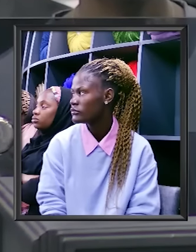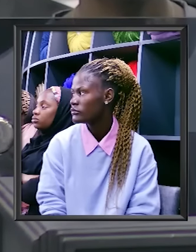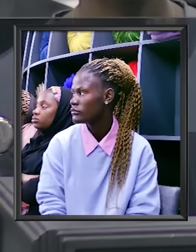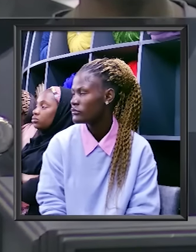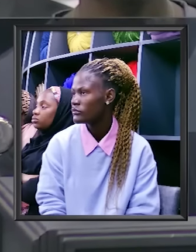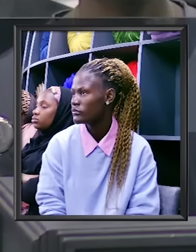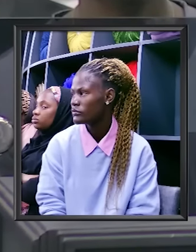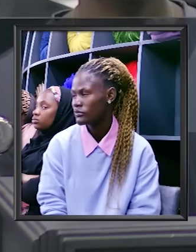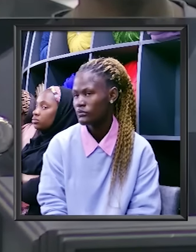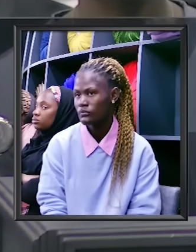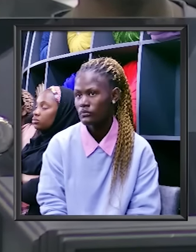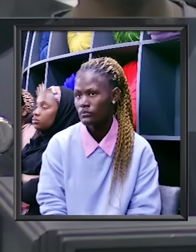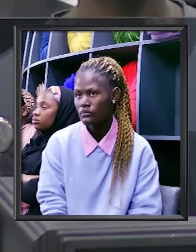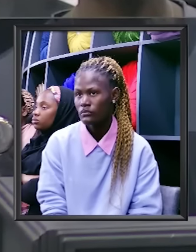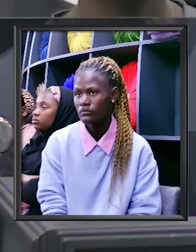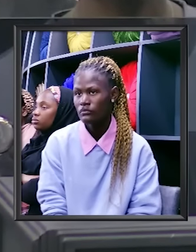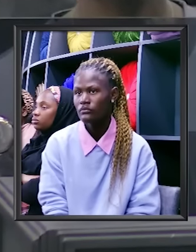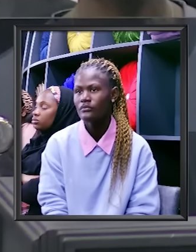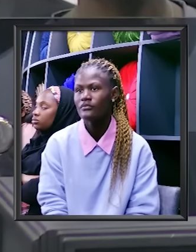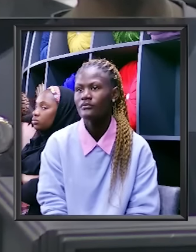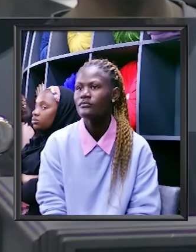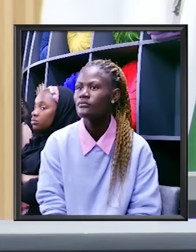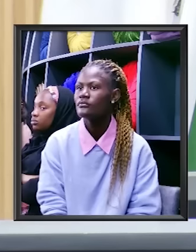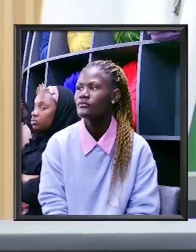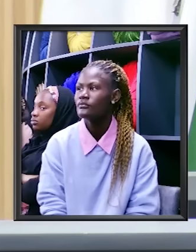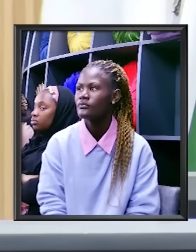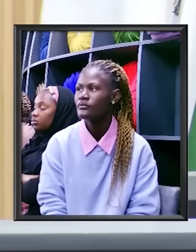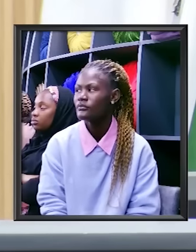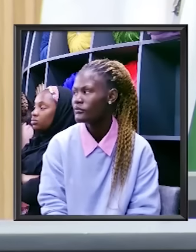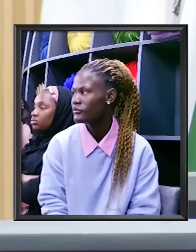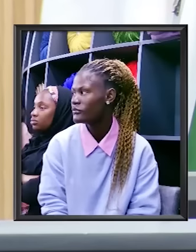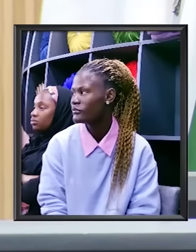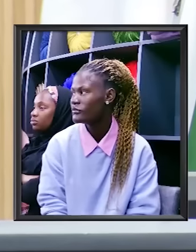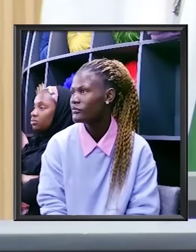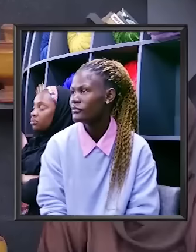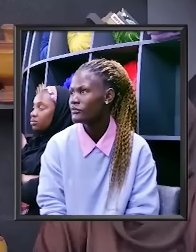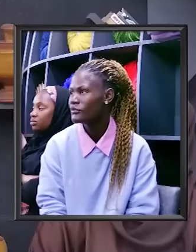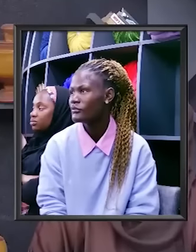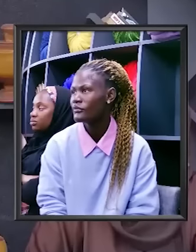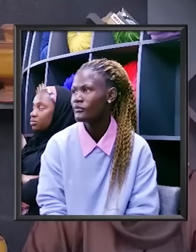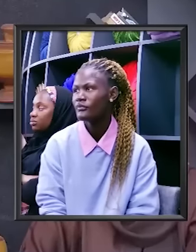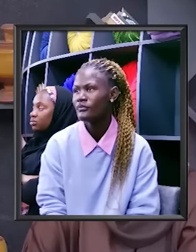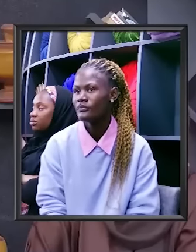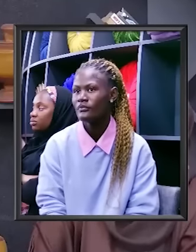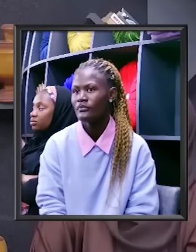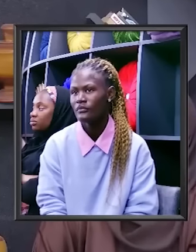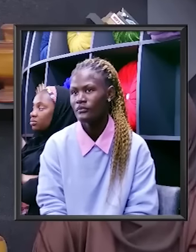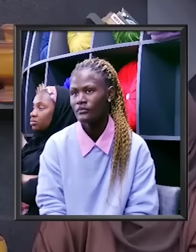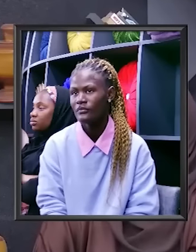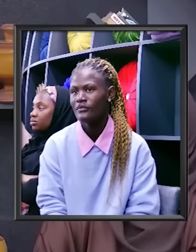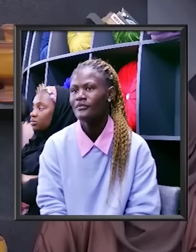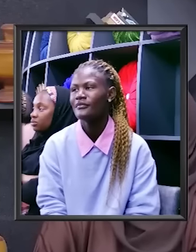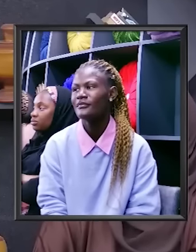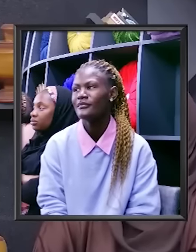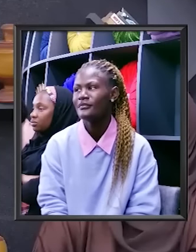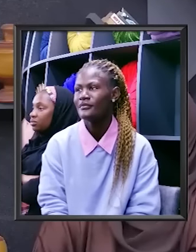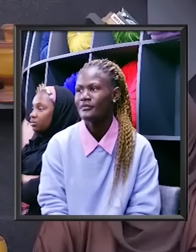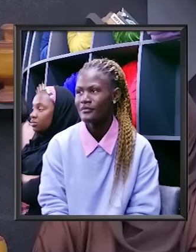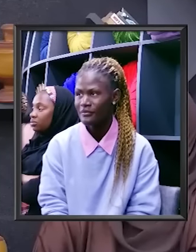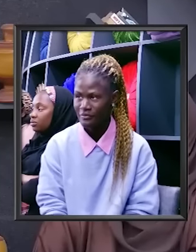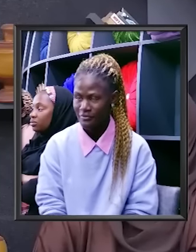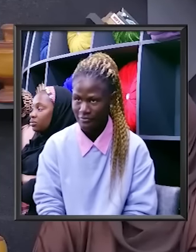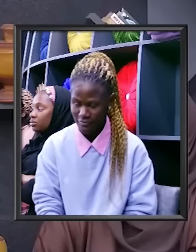Okay, your mouth don't feel close again. You see, as I just open mouth, they look at I just say, because you know, even I won't you ask, know, even the